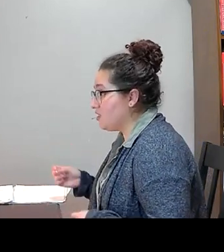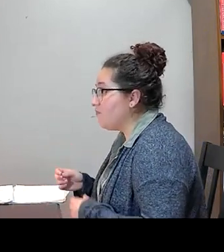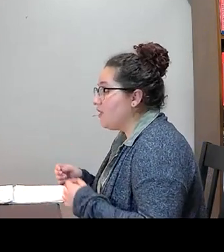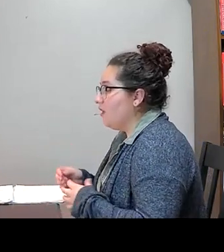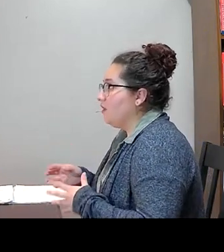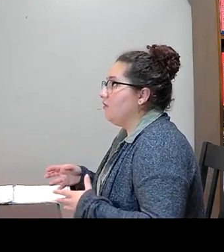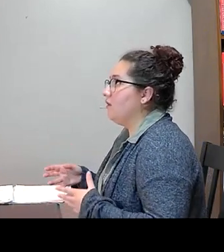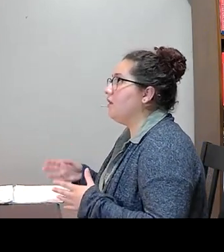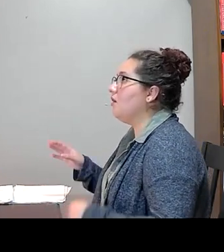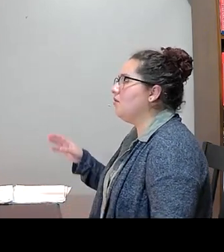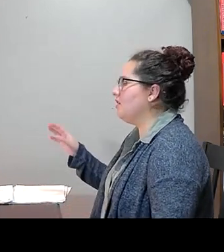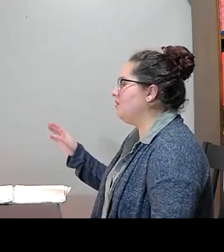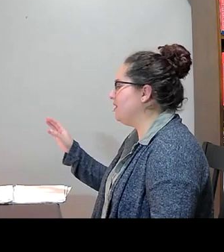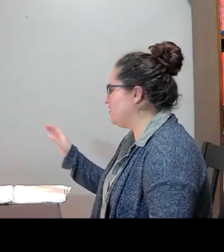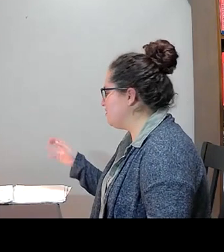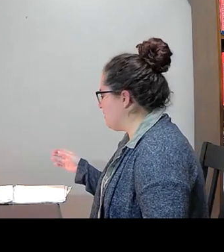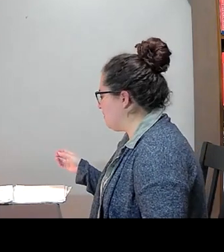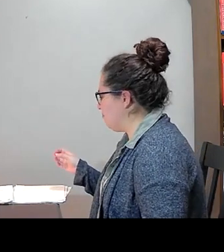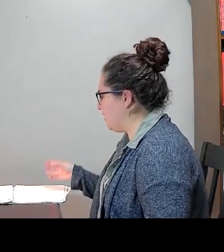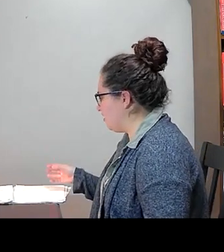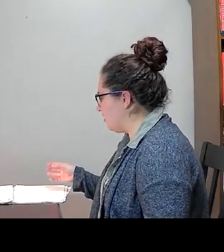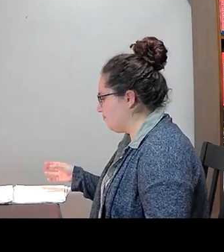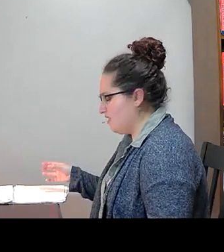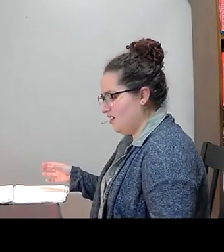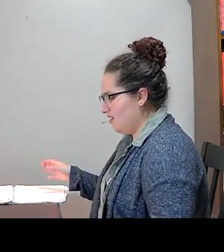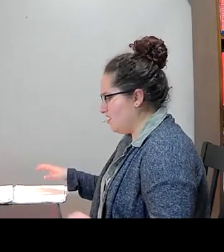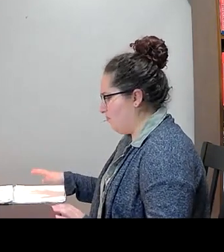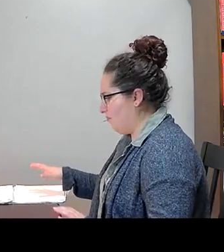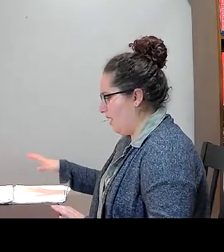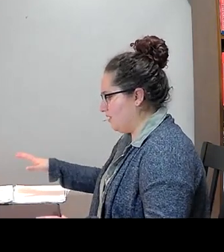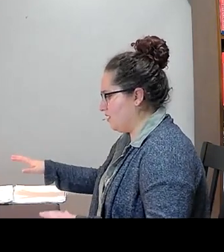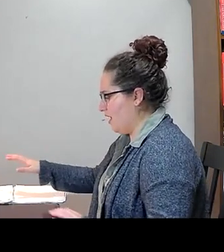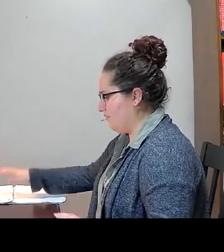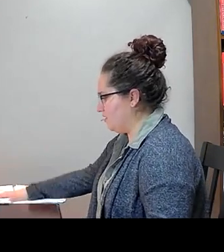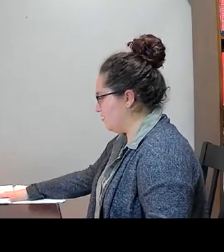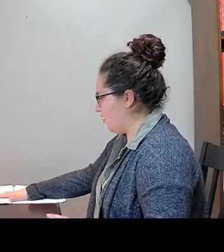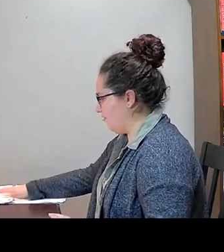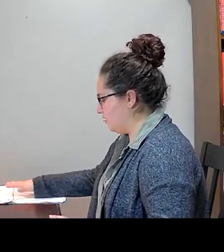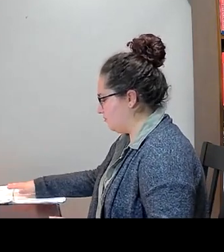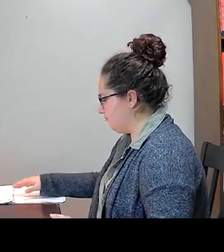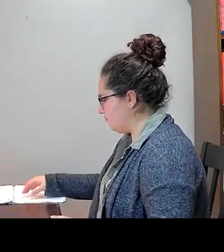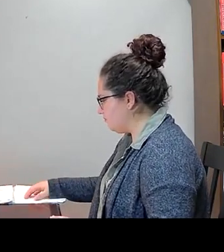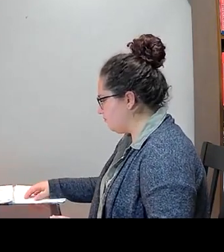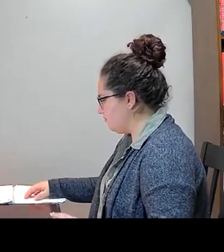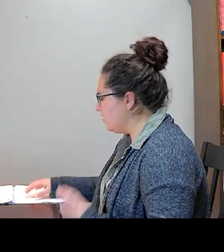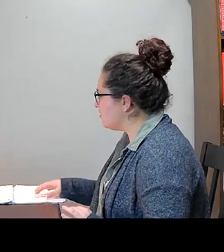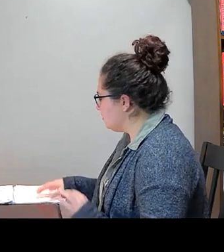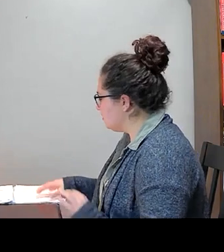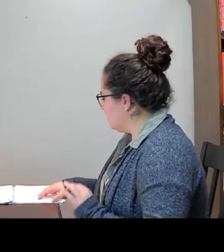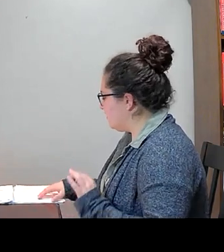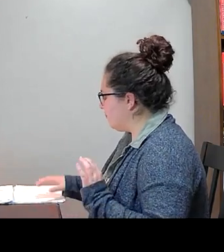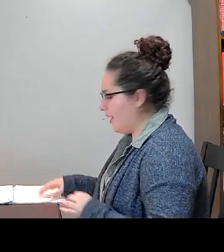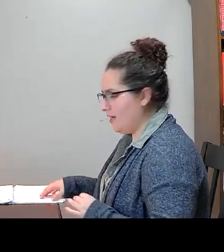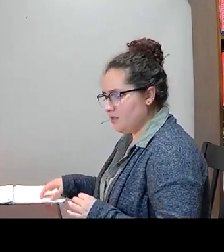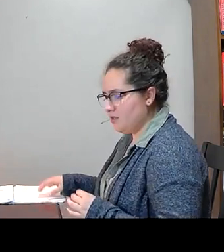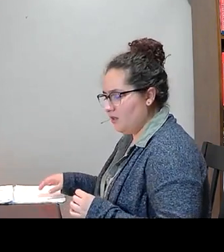savings. No, we need to do something bigger. It's the banks that have to suffer.